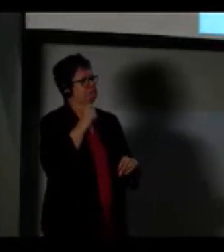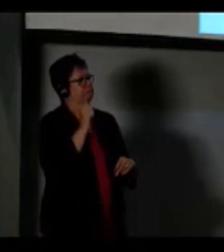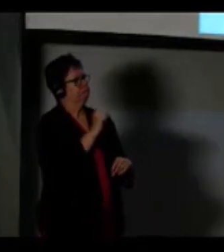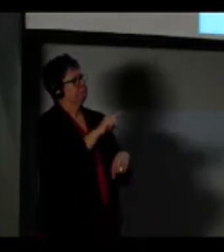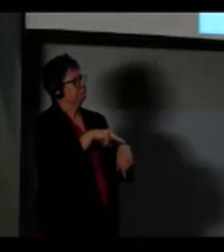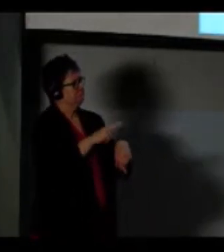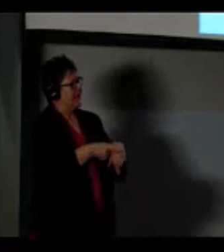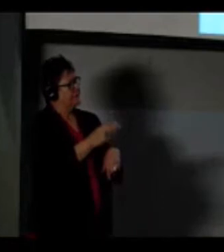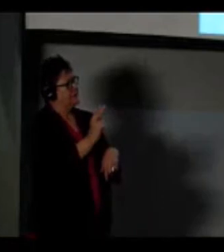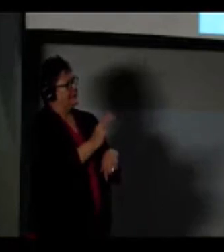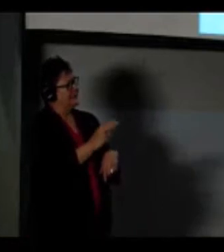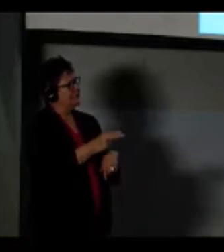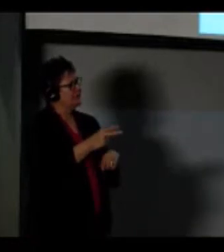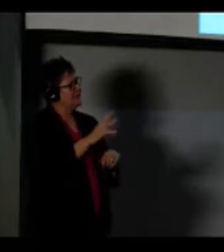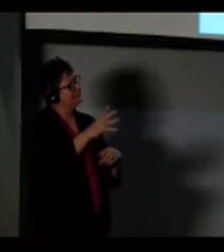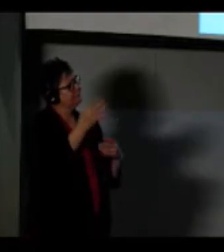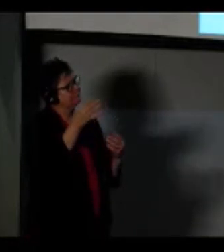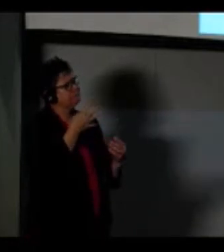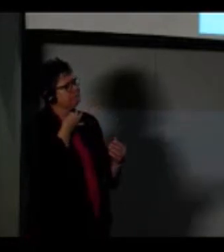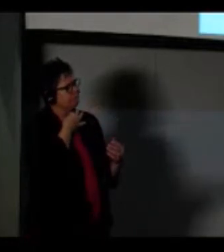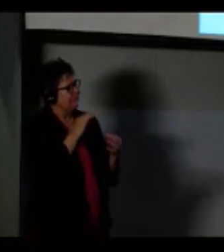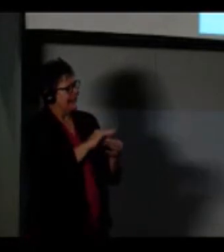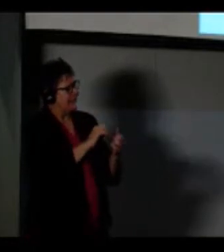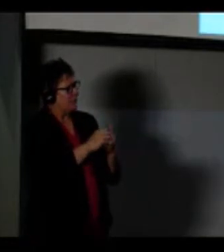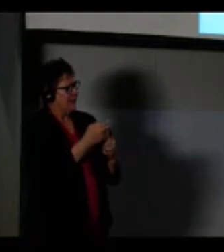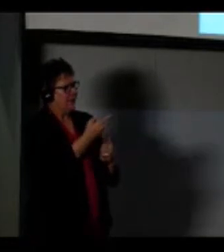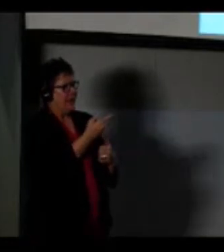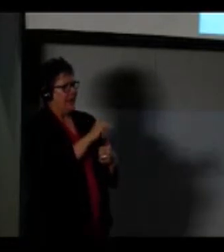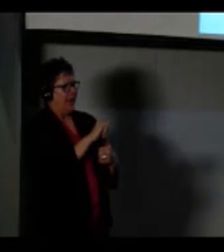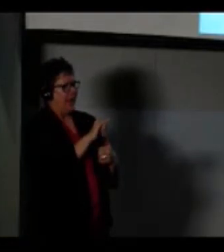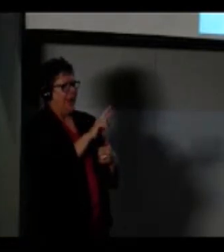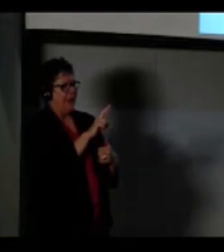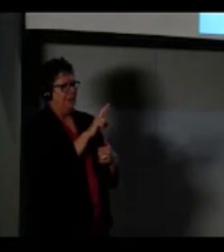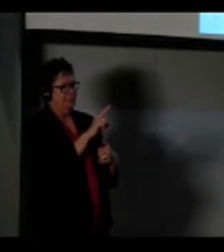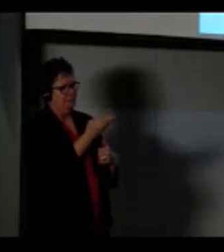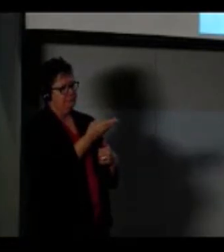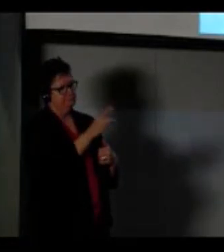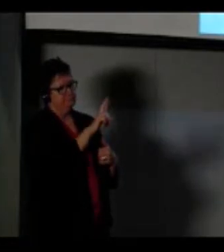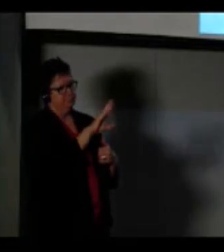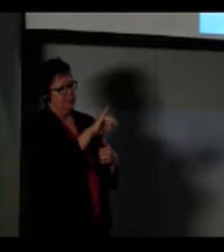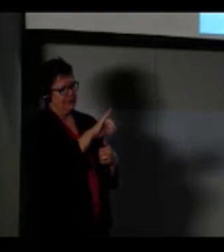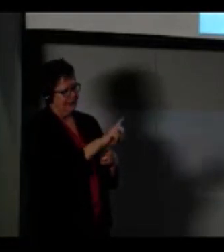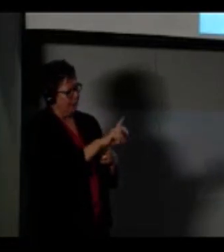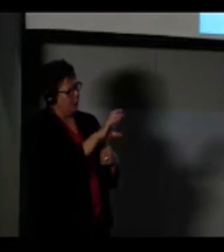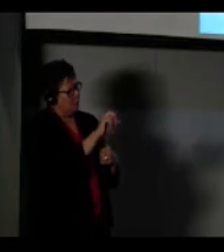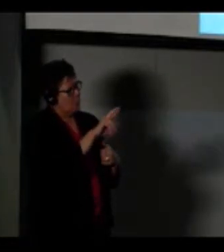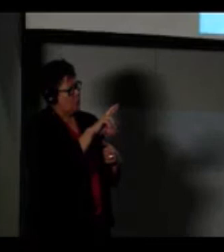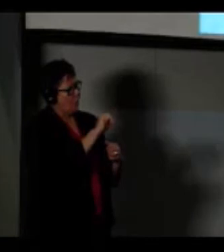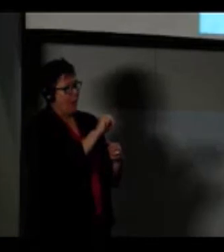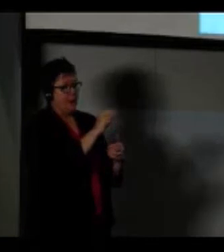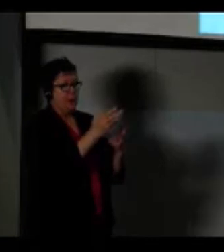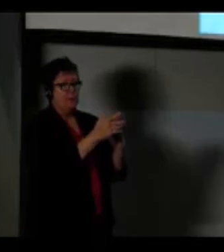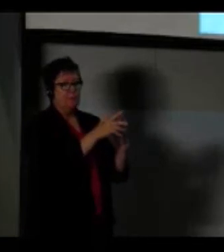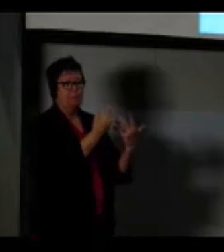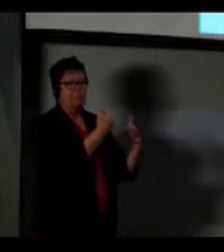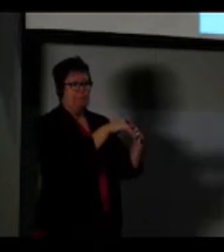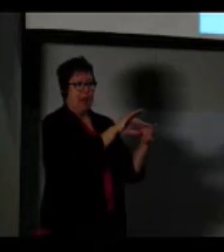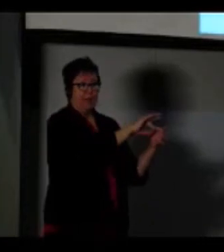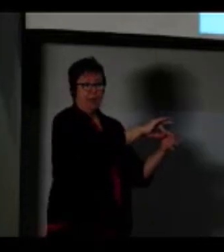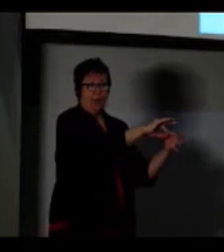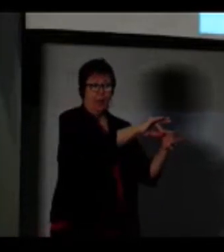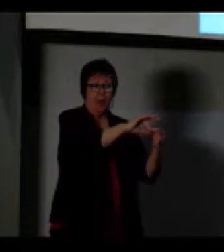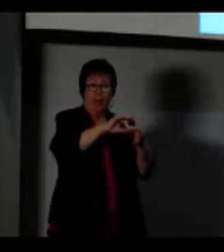about hybrid corn might eventually link back to a 19th century painting in Sam's collection